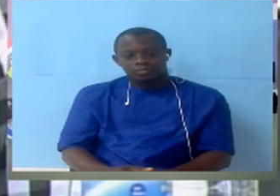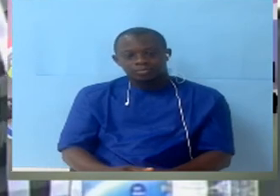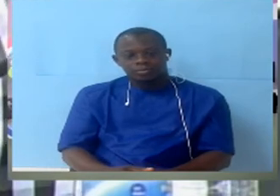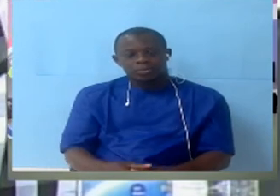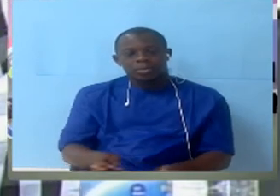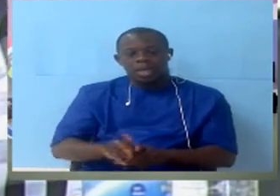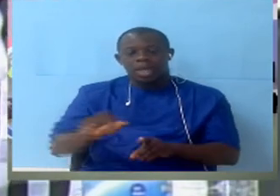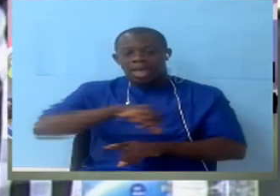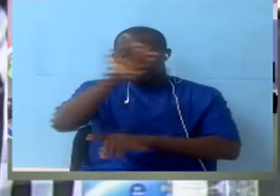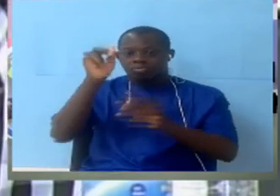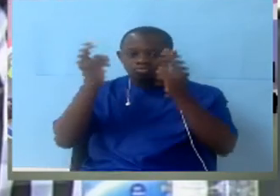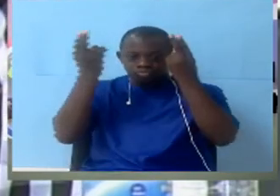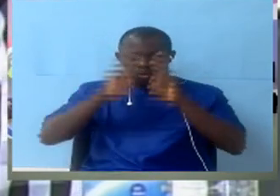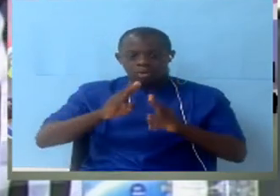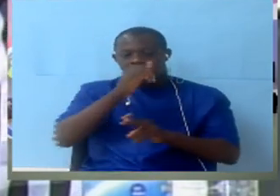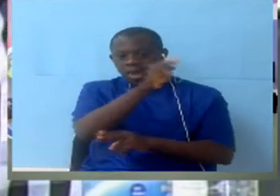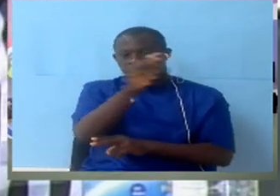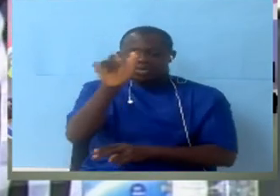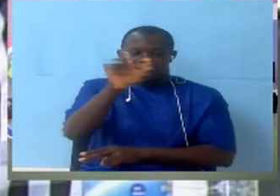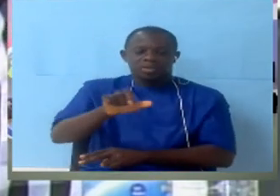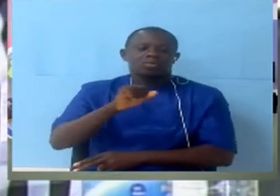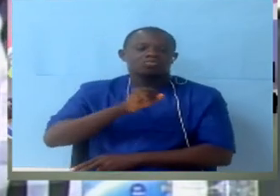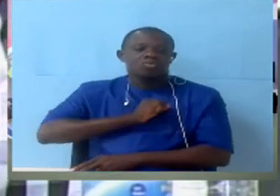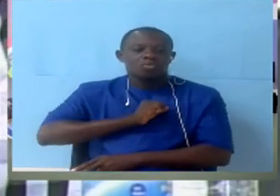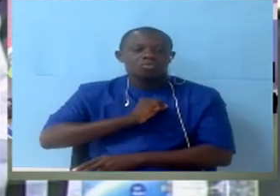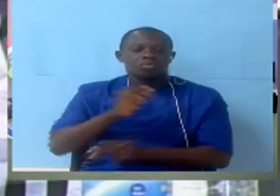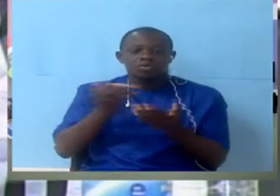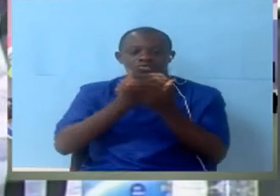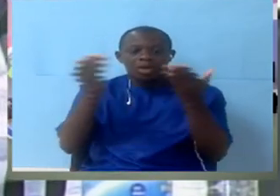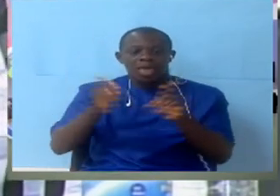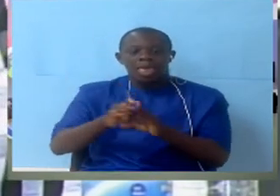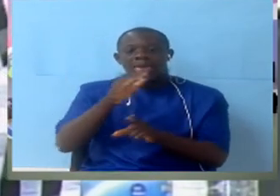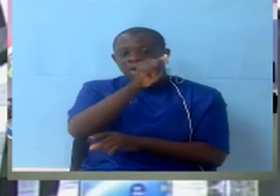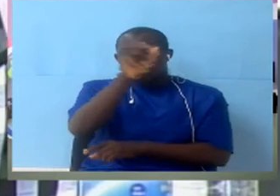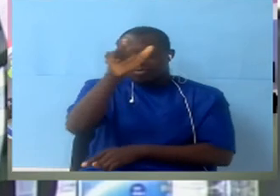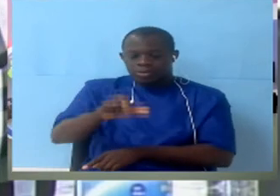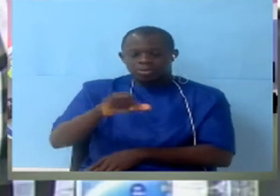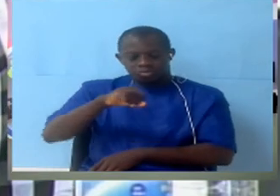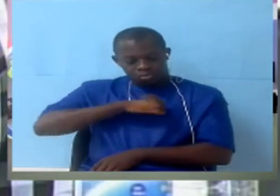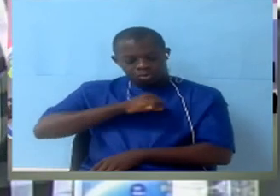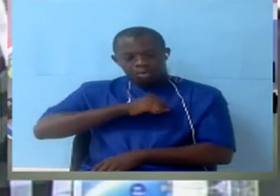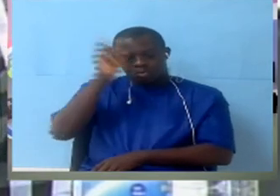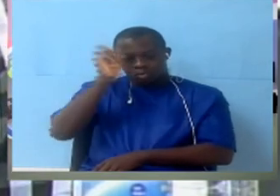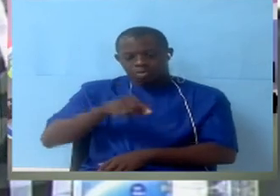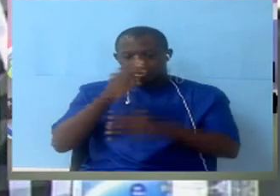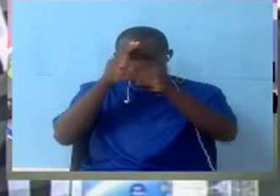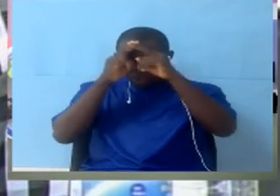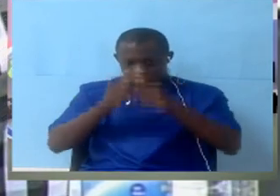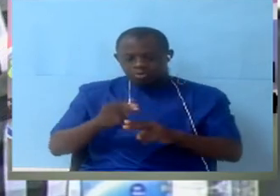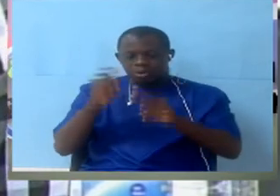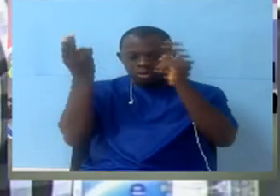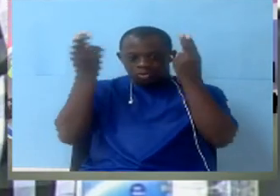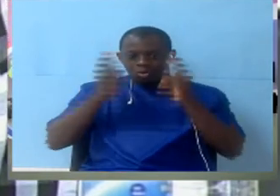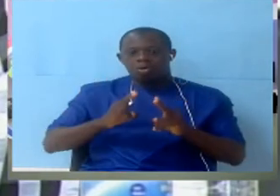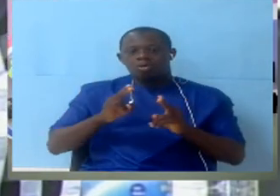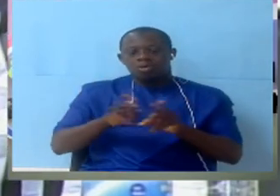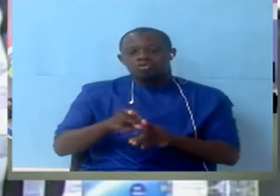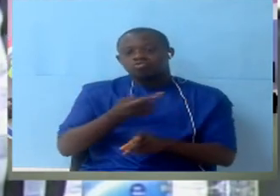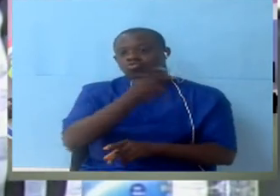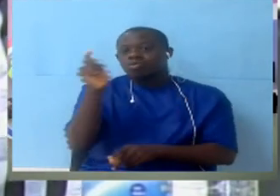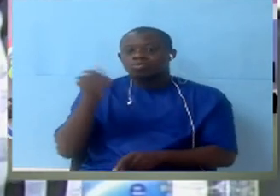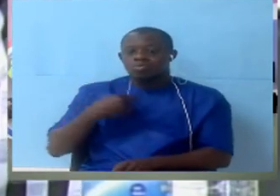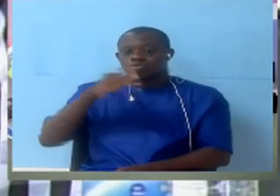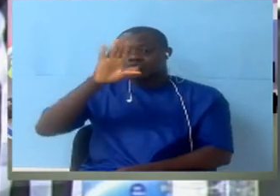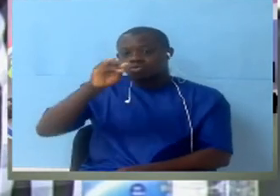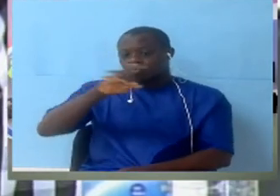the law is for everybody. So this is why it is everybody's business to respect that law. The job you